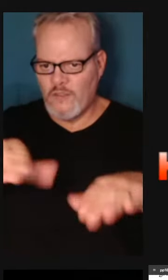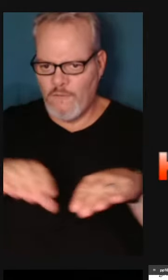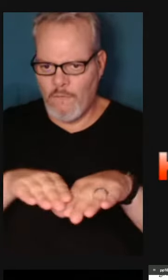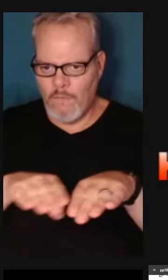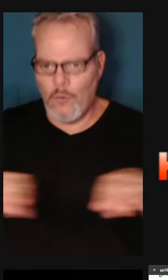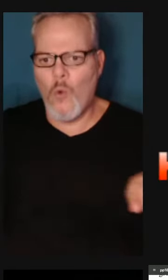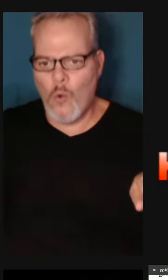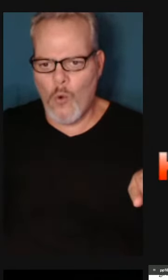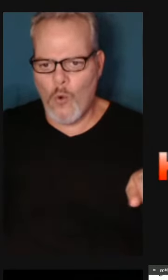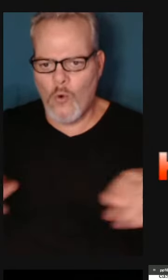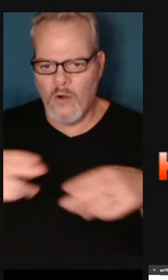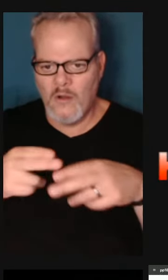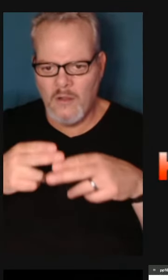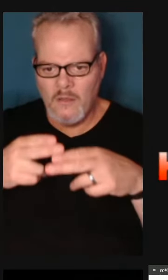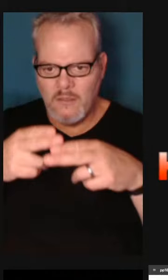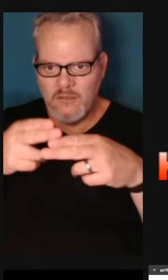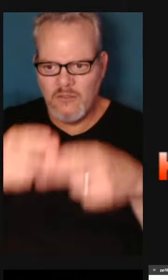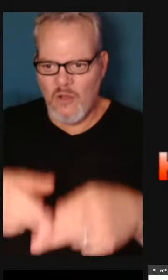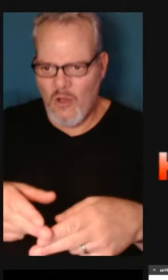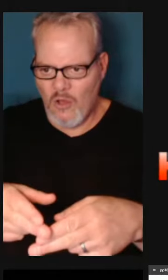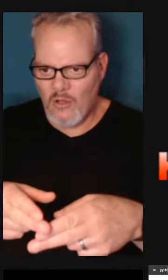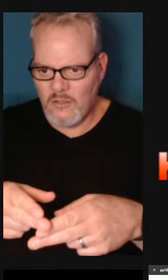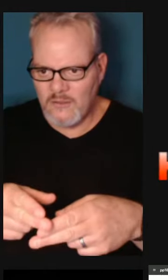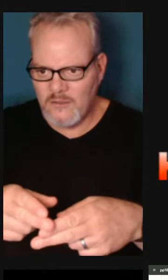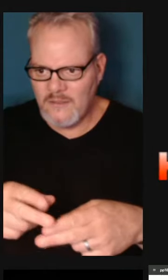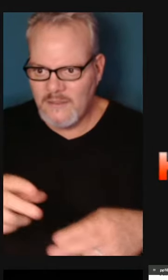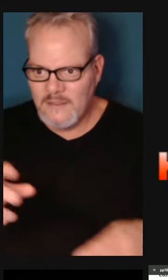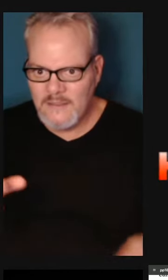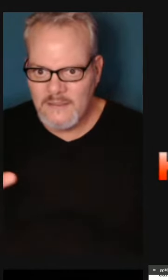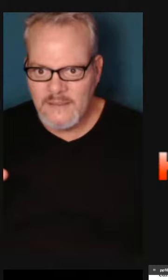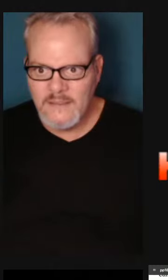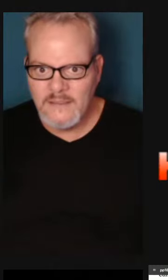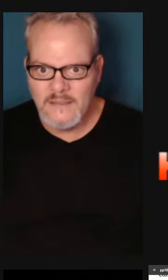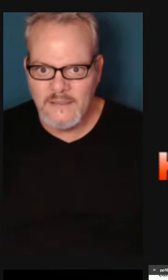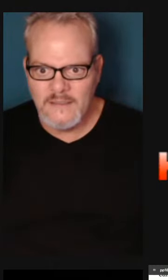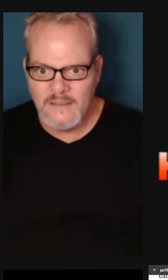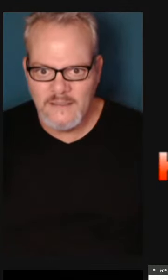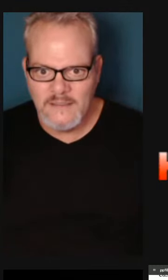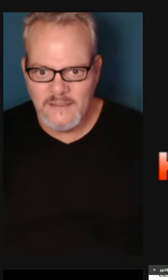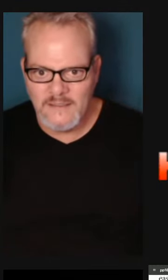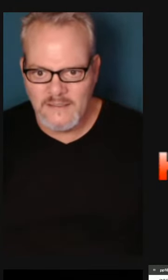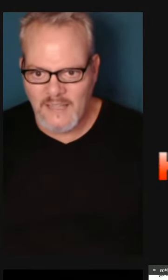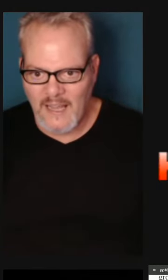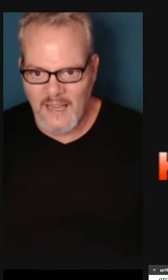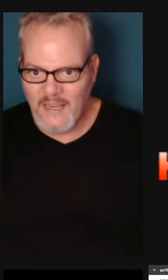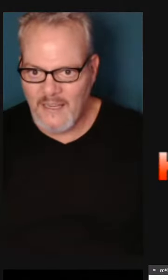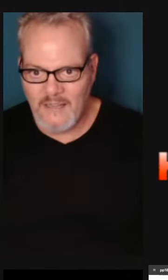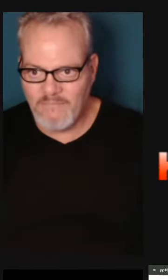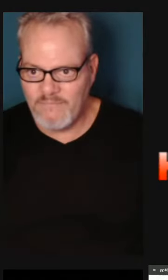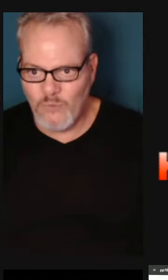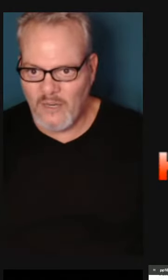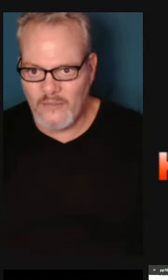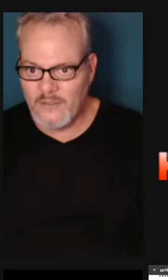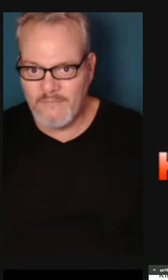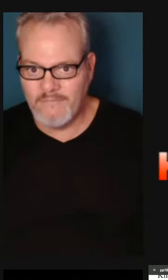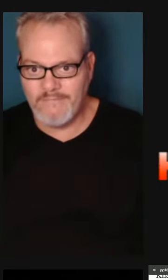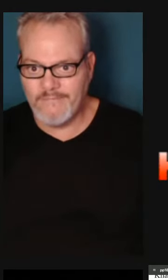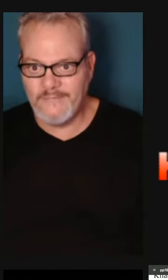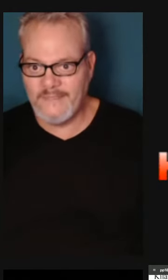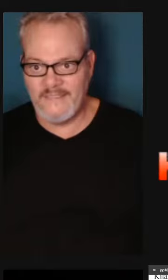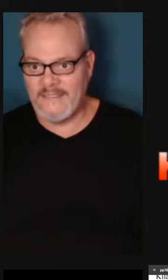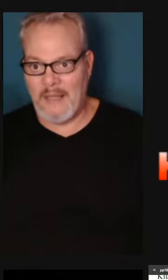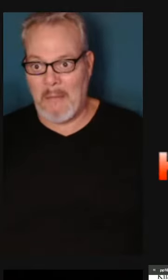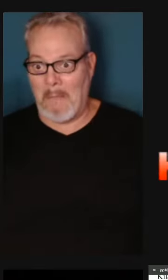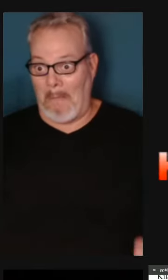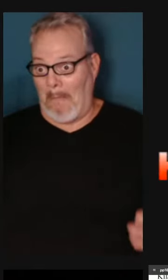a décollement, which is a fancy French word for this kind of fault. So I won't even spell it or repeat